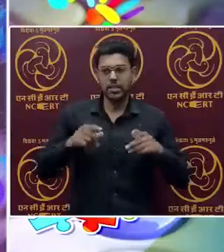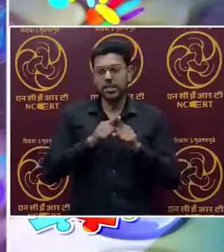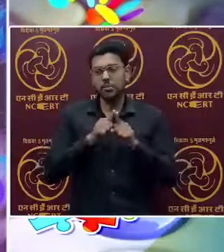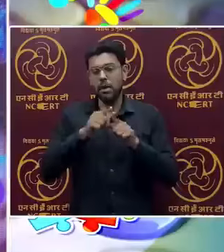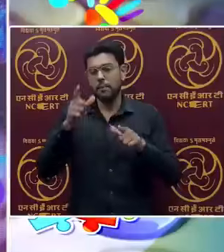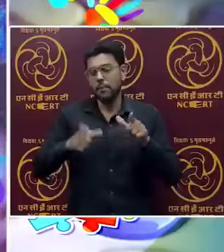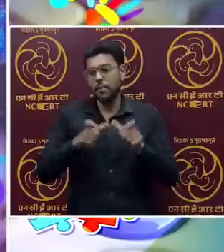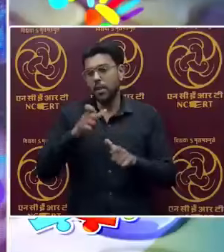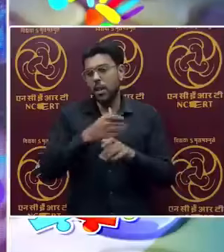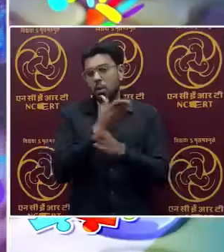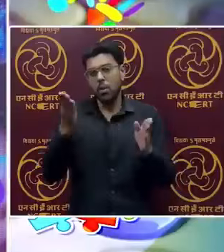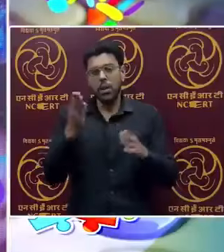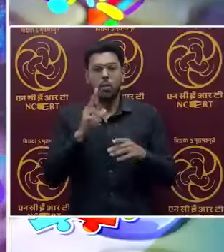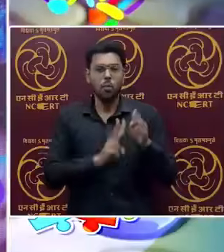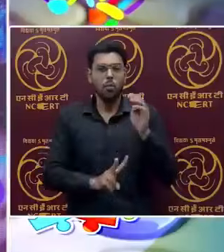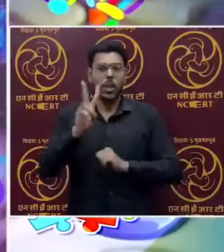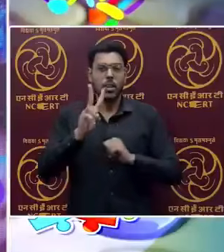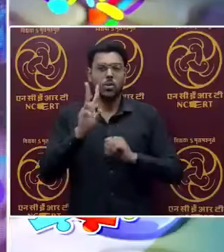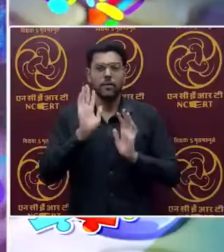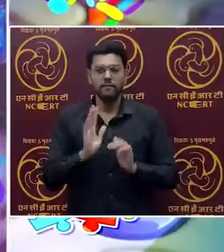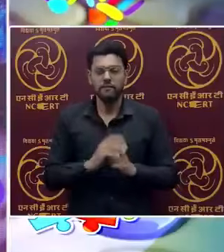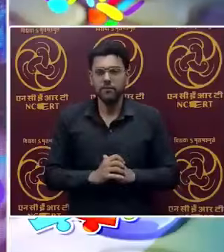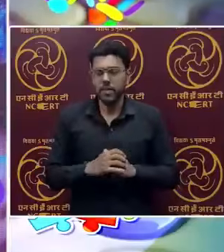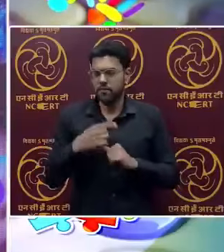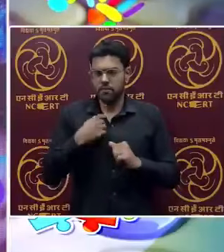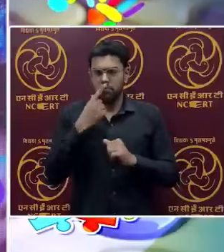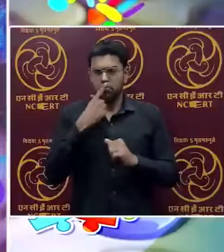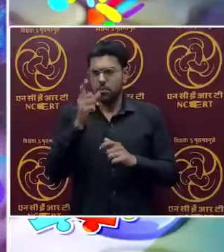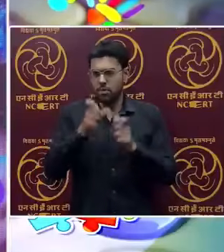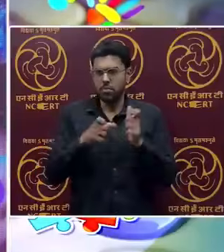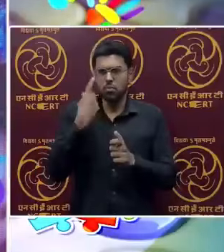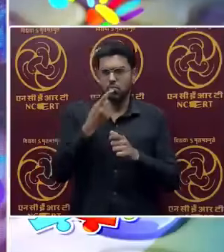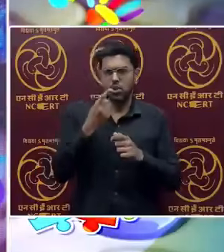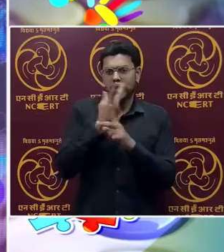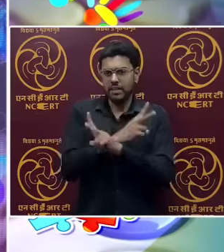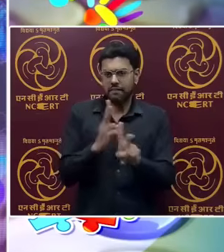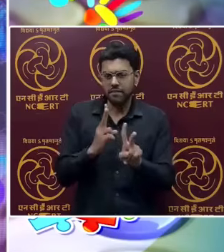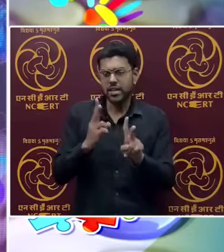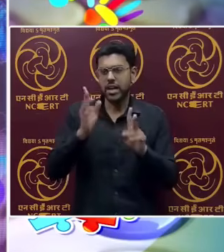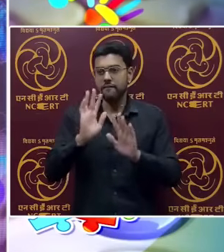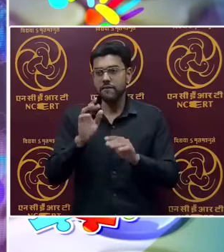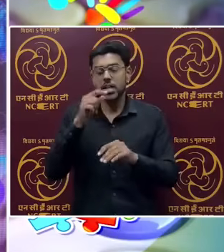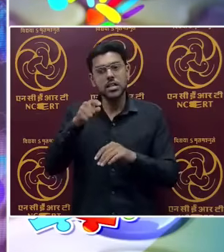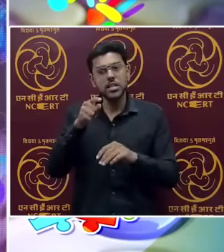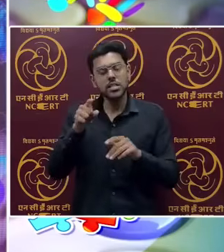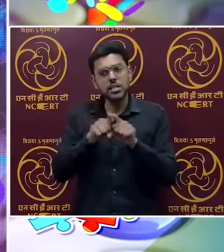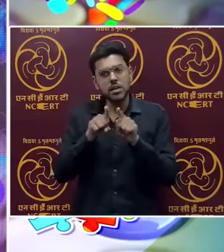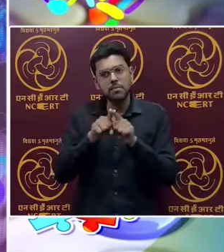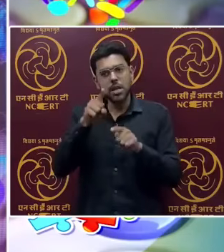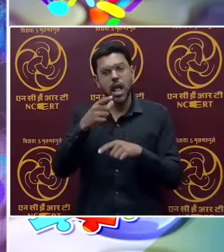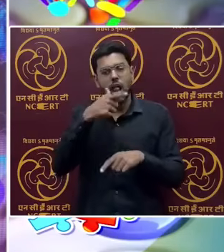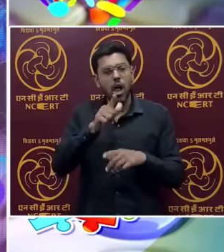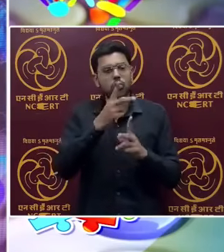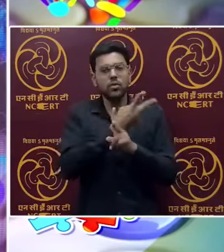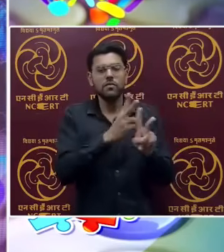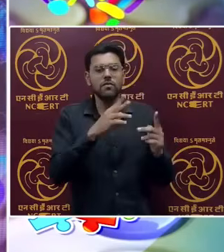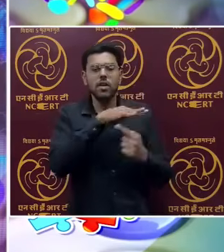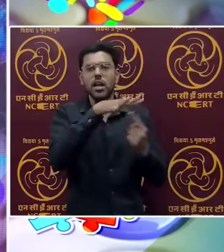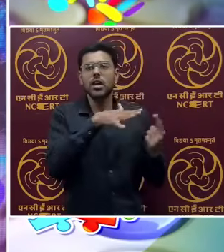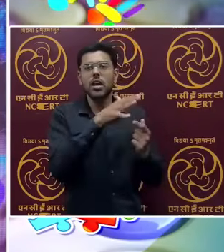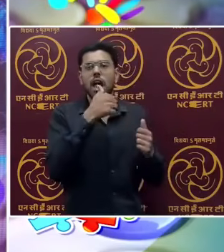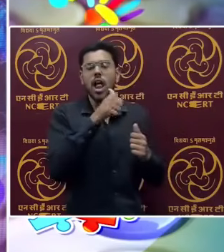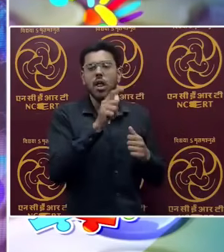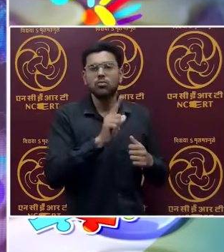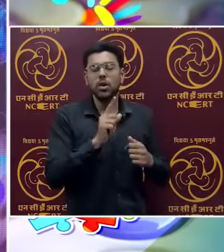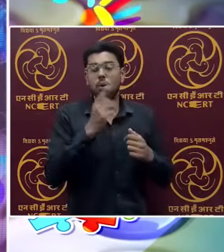value. Indeed, every life has a value. We can't say that people having certain conditions would not or should not be allowed in certain settings because